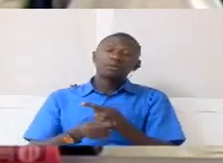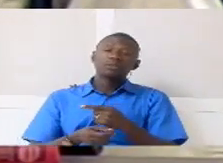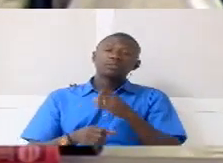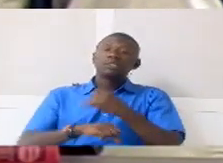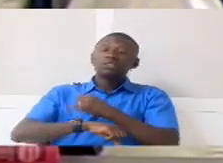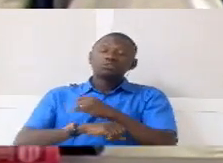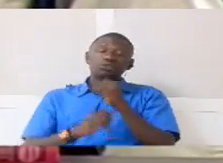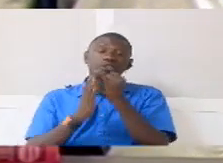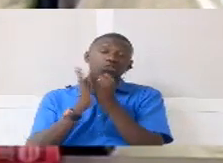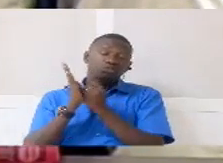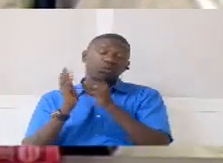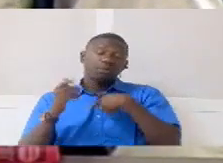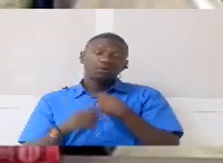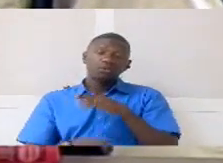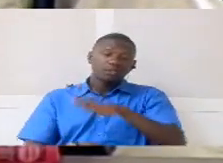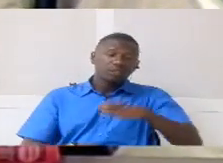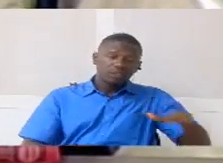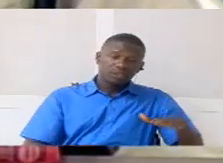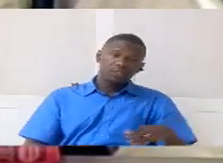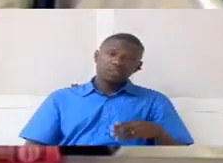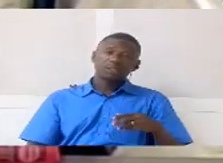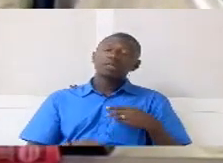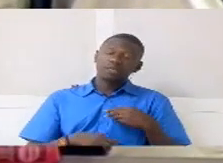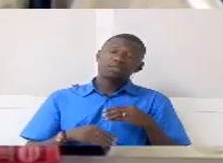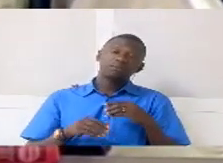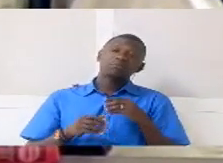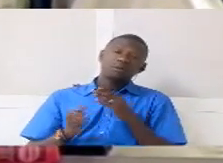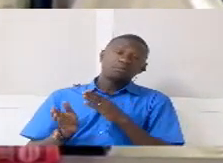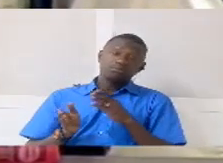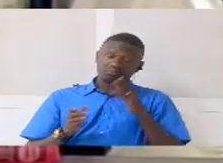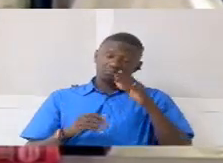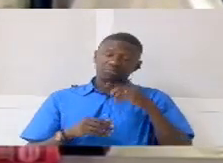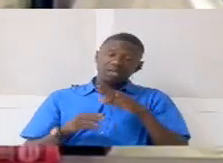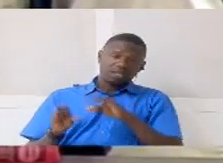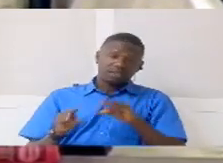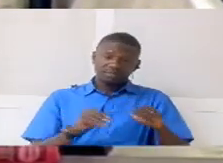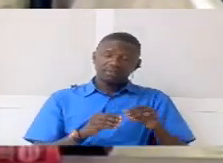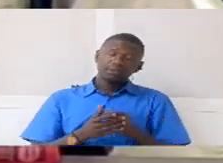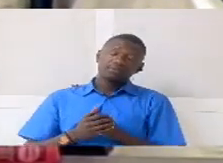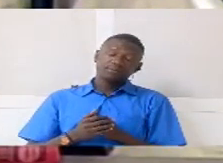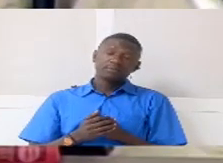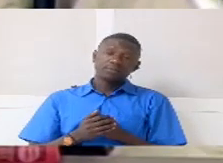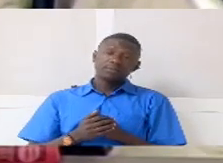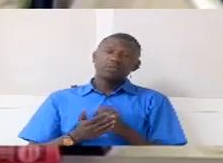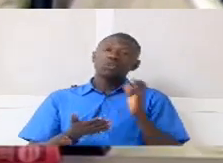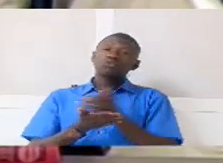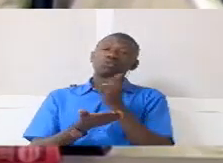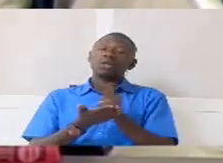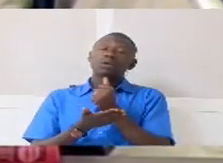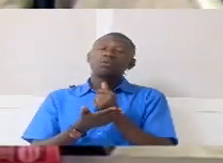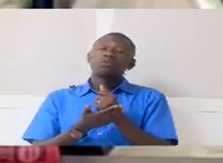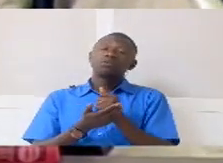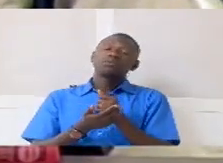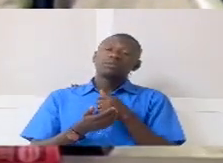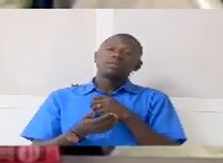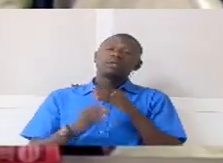on juvenile detention. Mini alonko social welfare training jamal fan conduct. The social welfare department conducted a lot of trainings. And